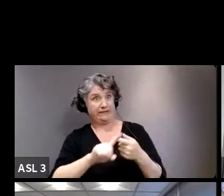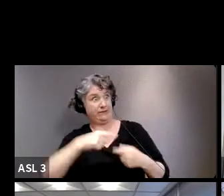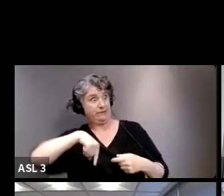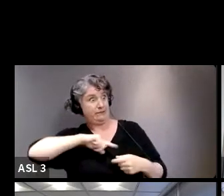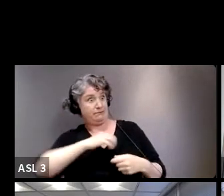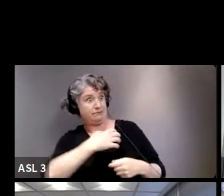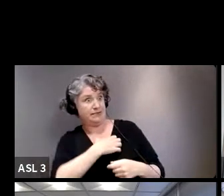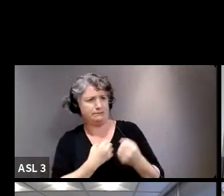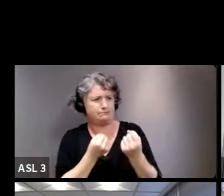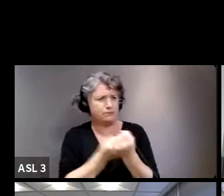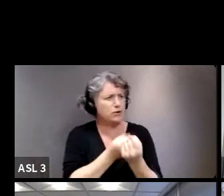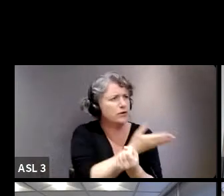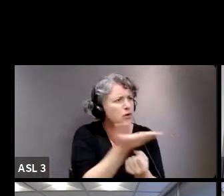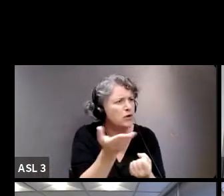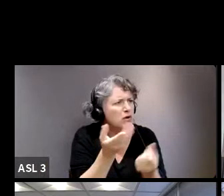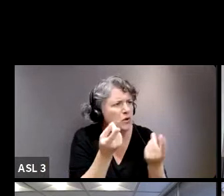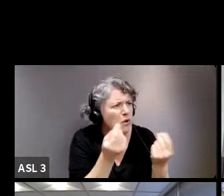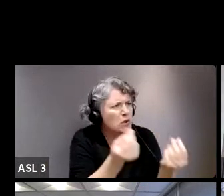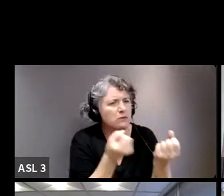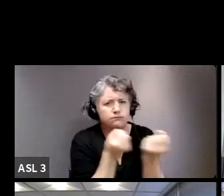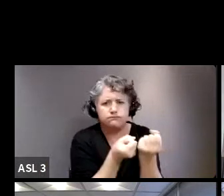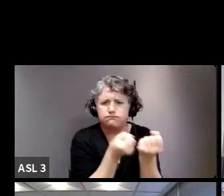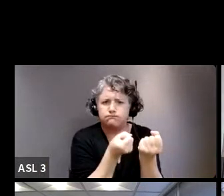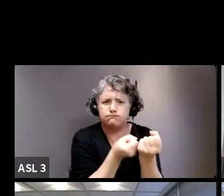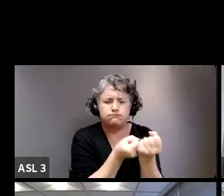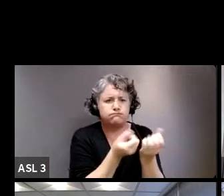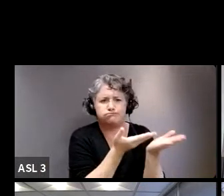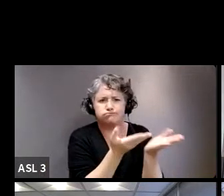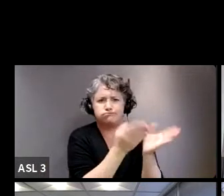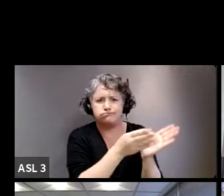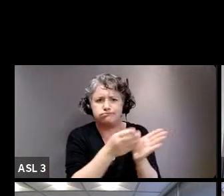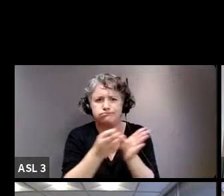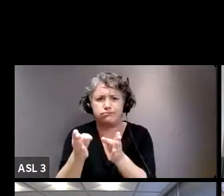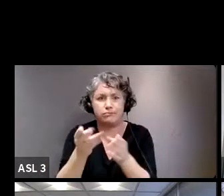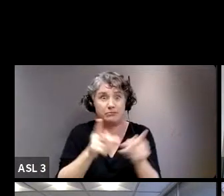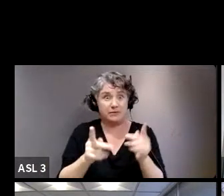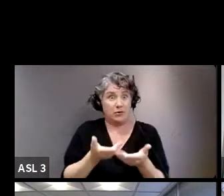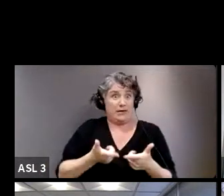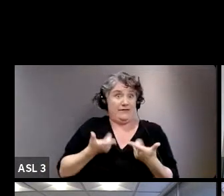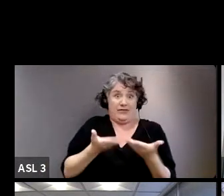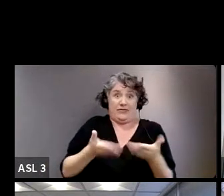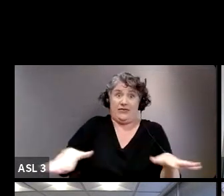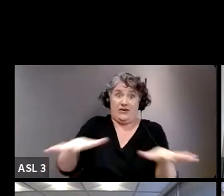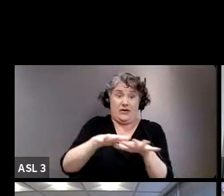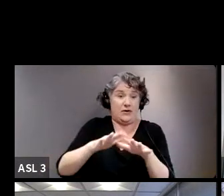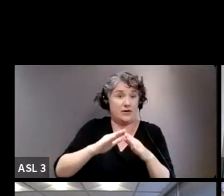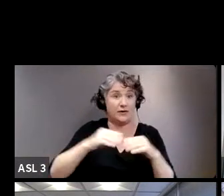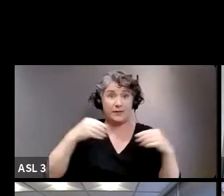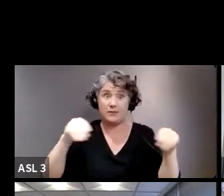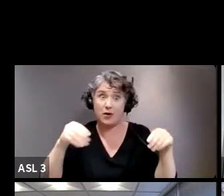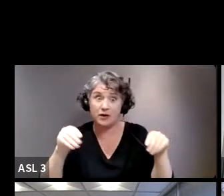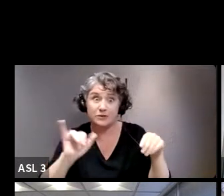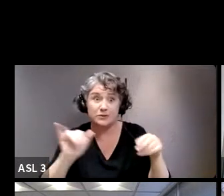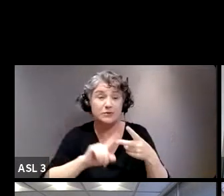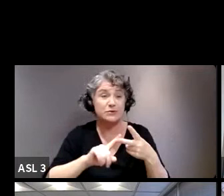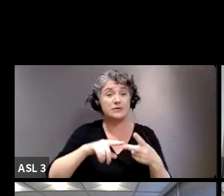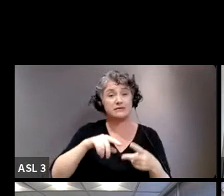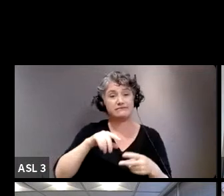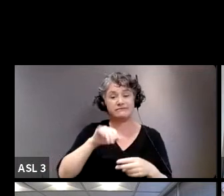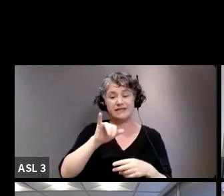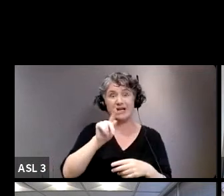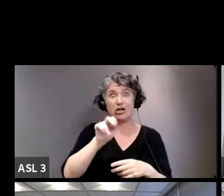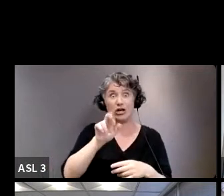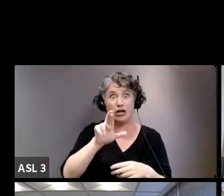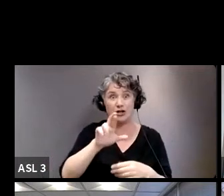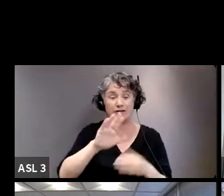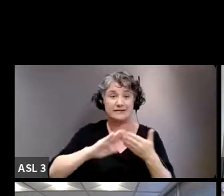support the role you're trying to do to support those individuals down excuse me down in the market as well with inner city health we try our best